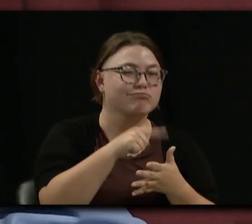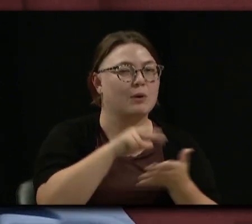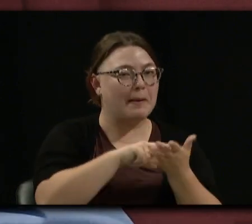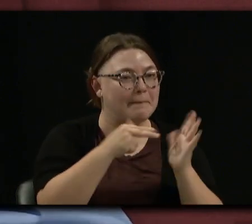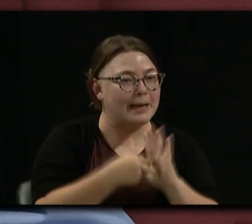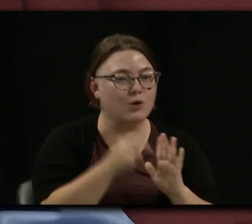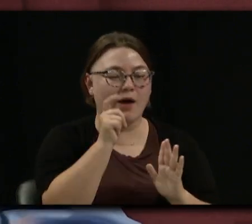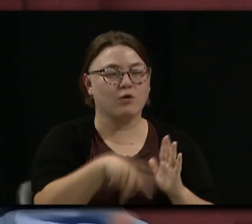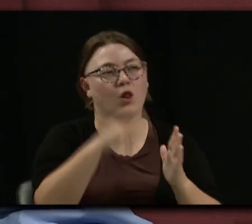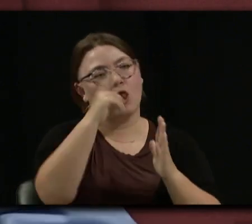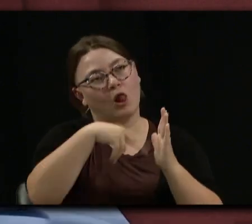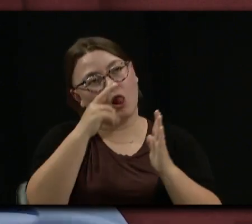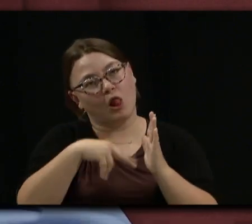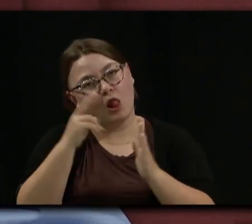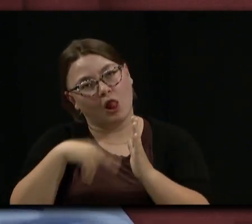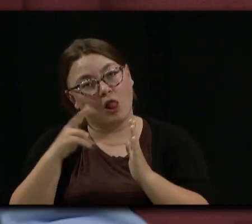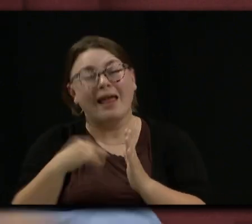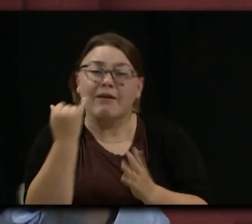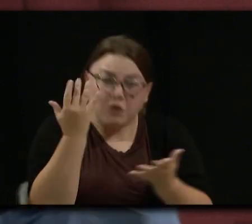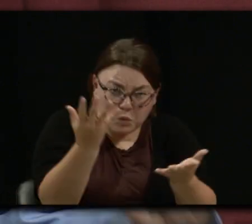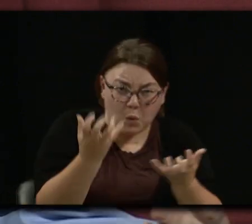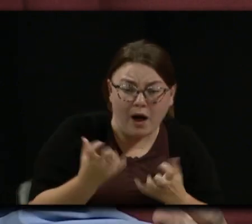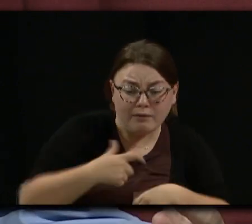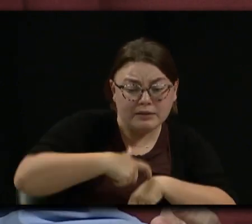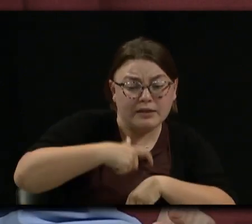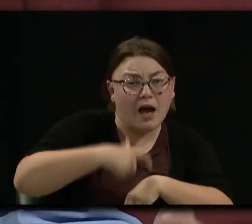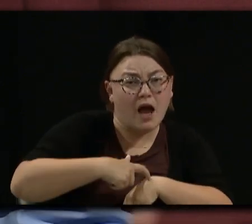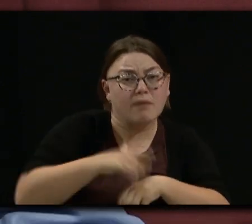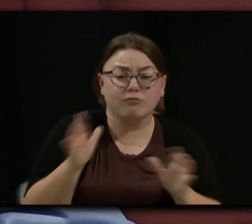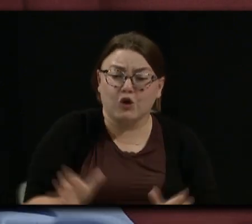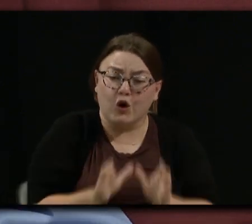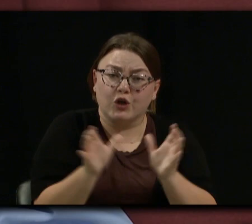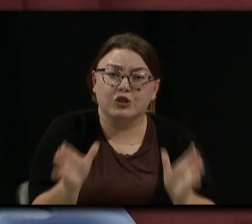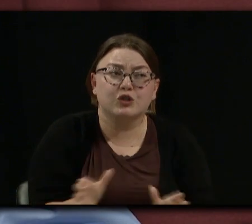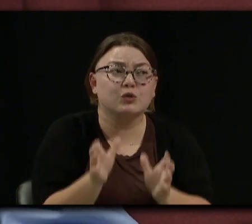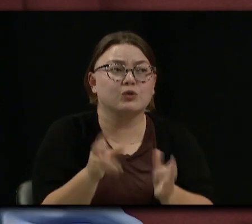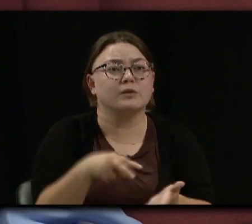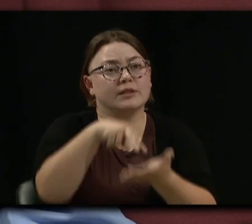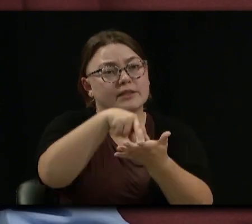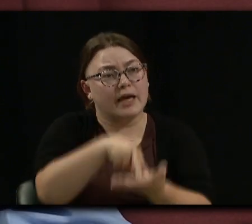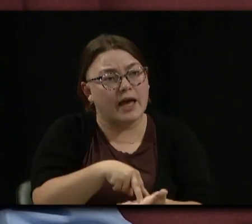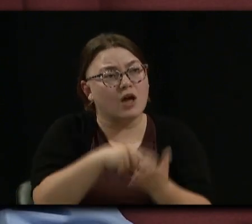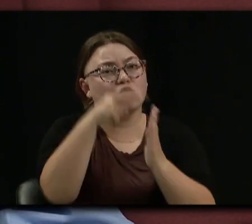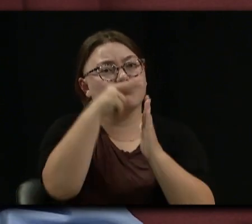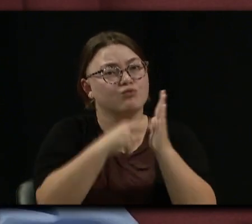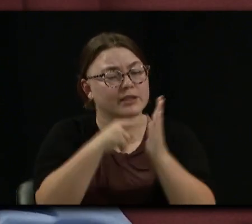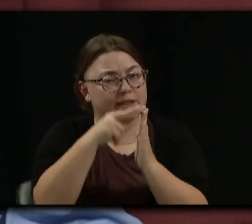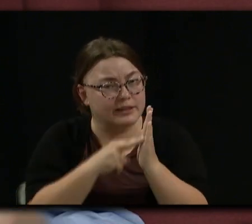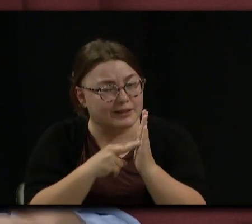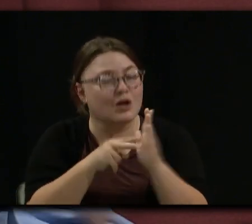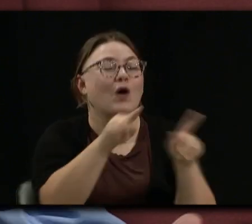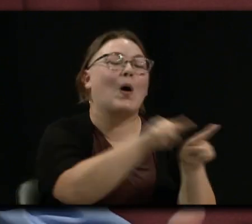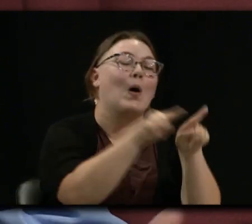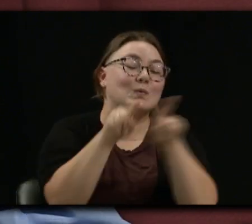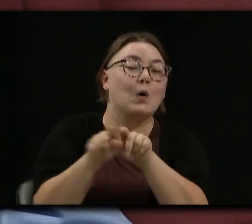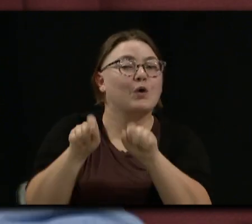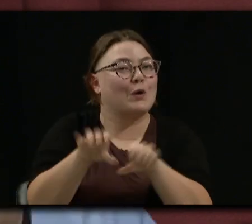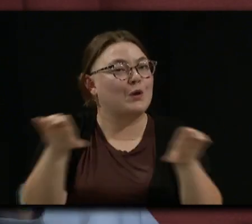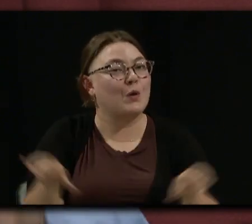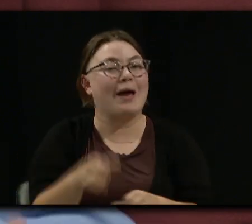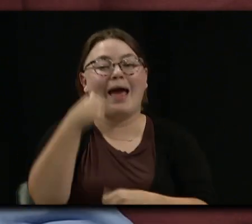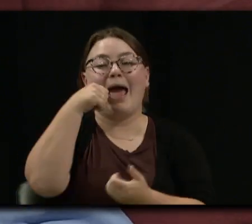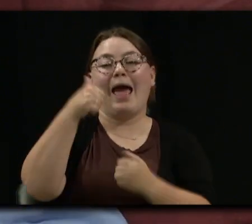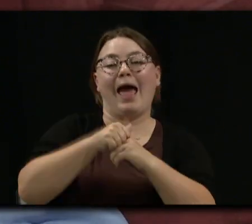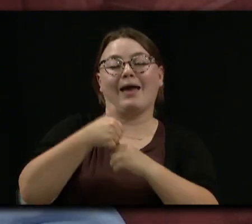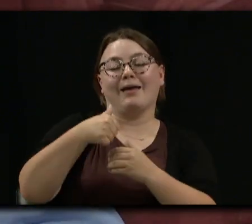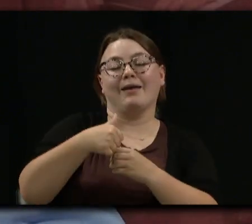also encourage you that if you want to take time, we always encourage you to do the absentee. You can sit right at home,